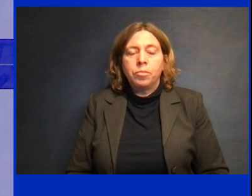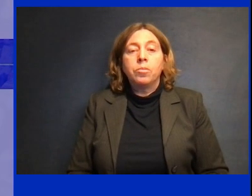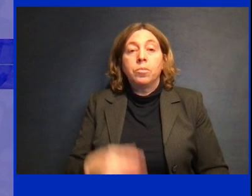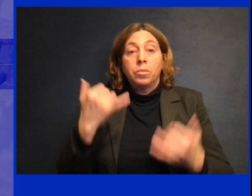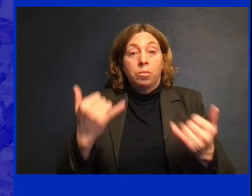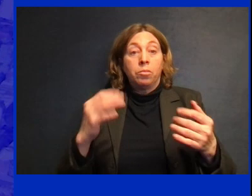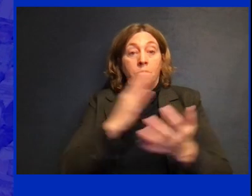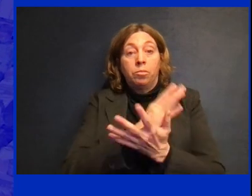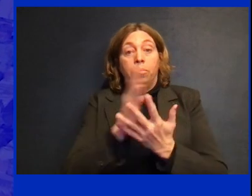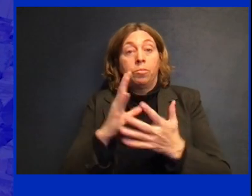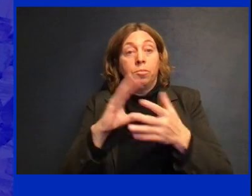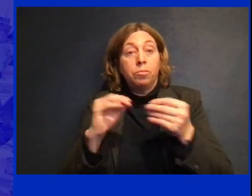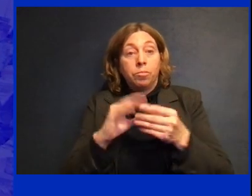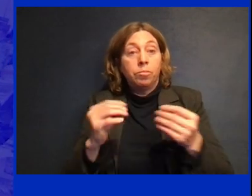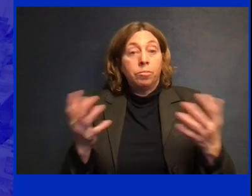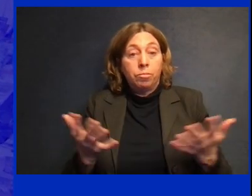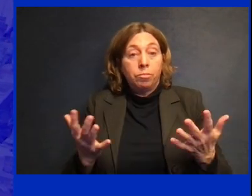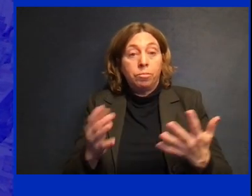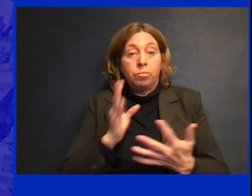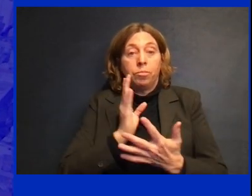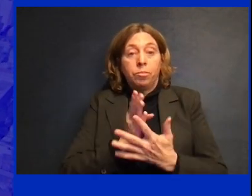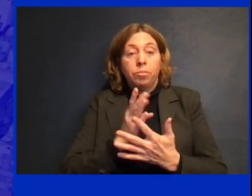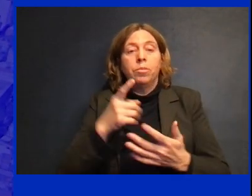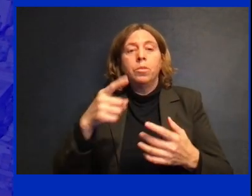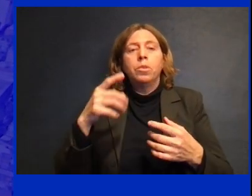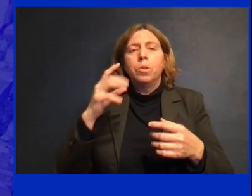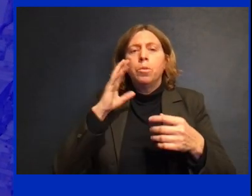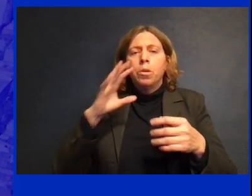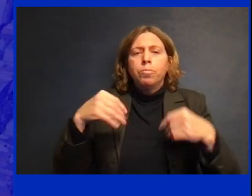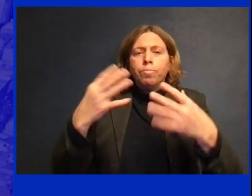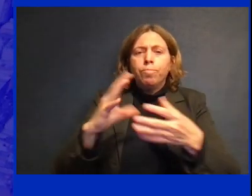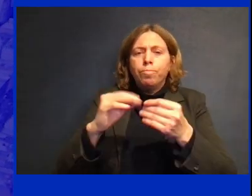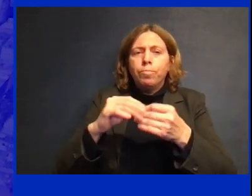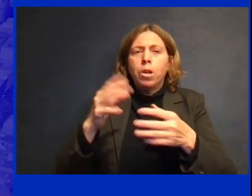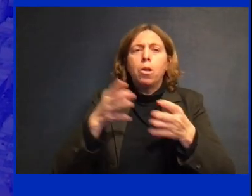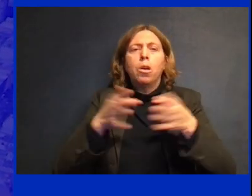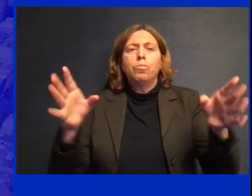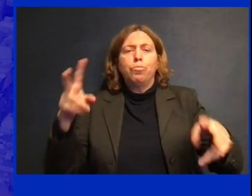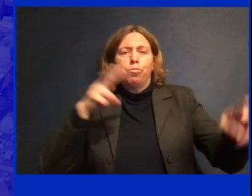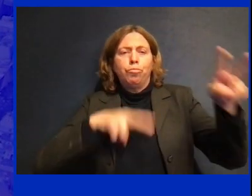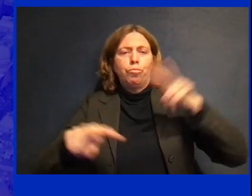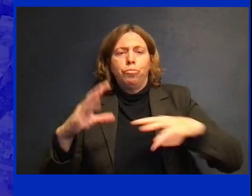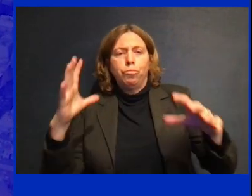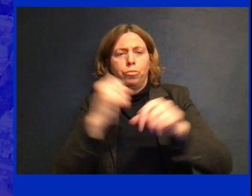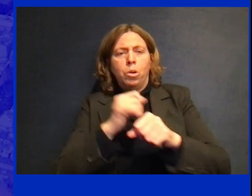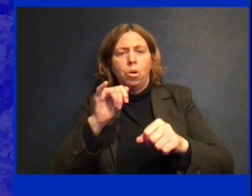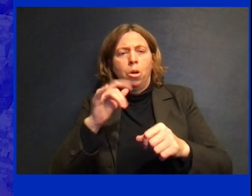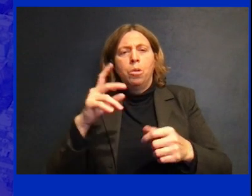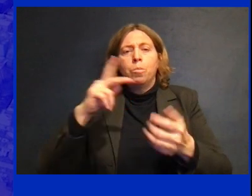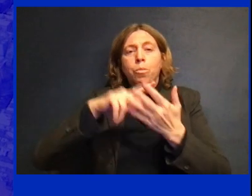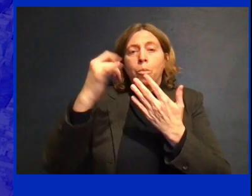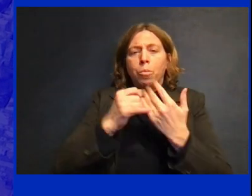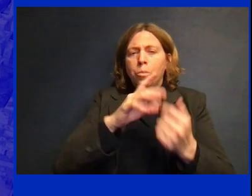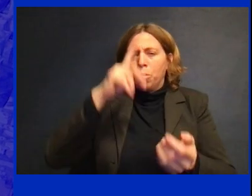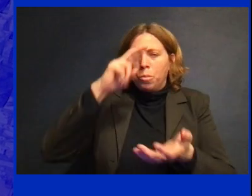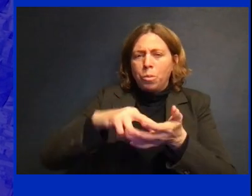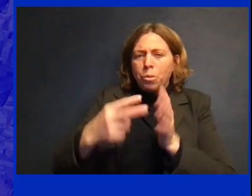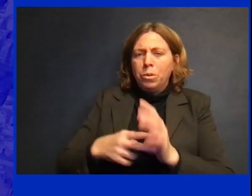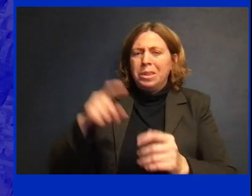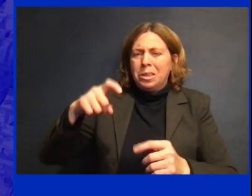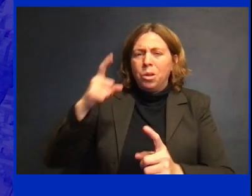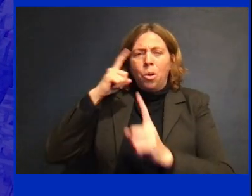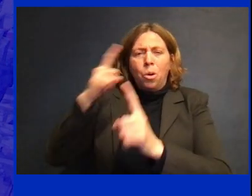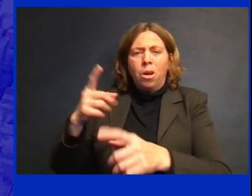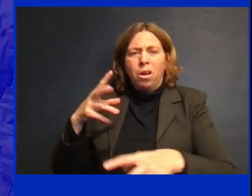In this section, we will provide a brief overview of the National Environmental Policy Act. This is followed by the project's